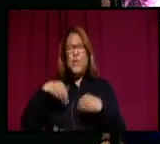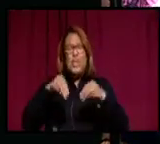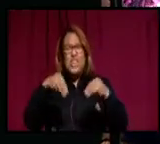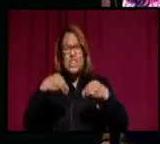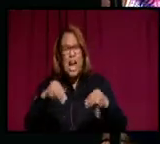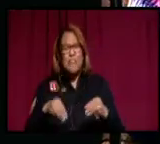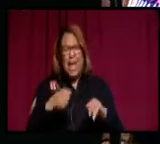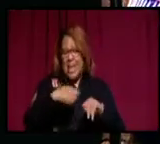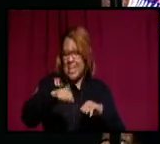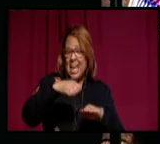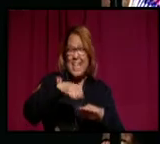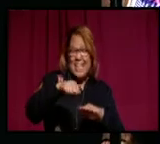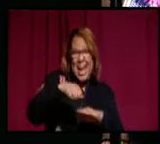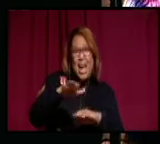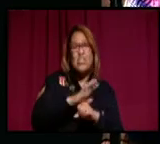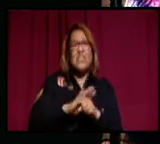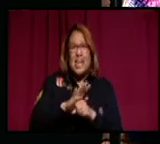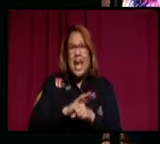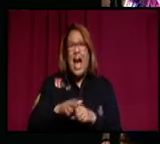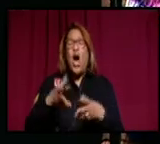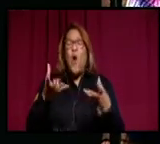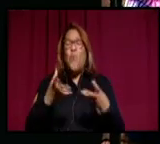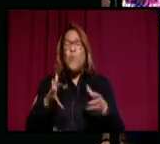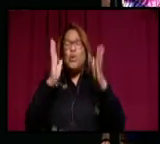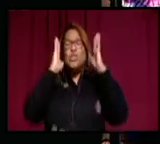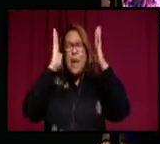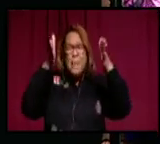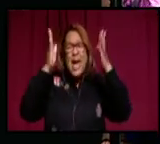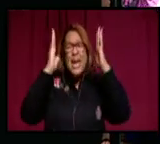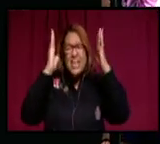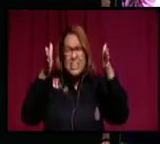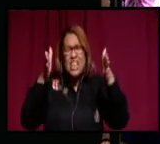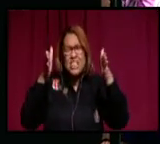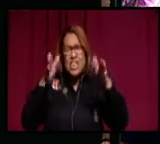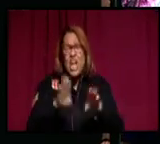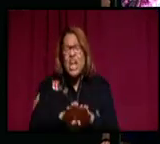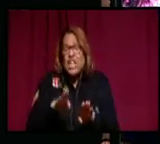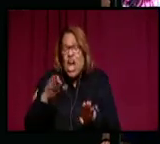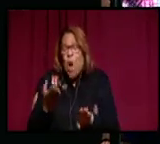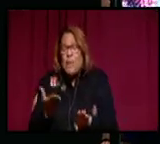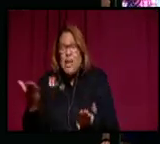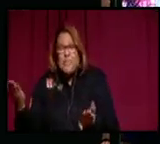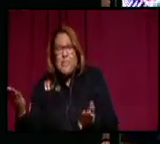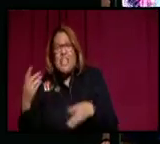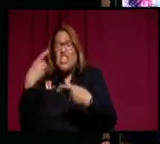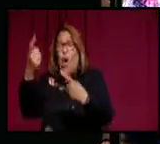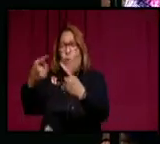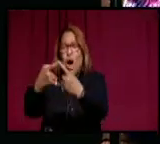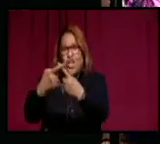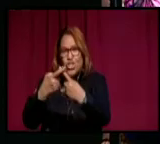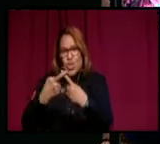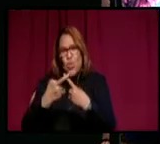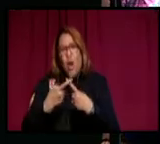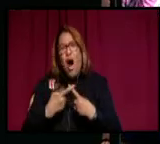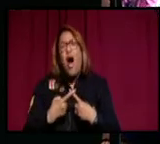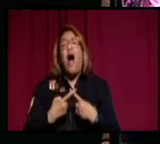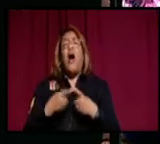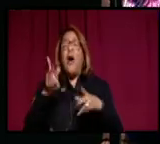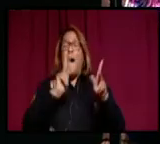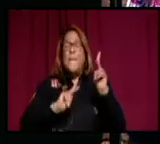nail salons. And we want you to pay attention. They're opening up things that would draw, I would say, many of